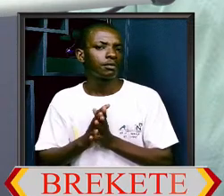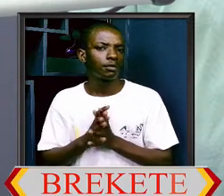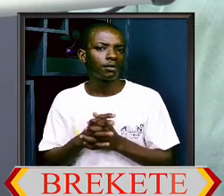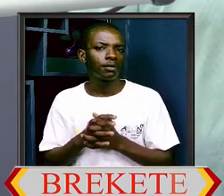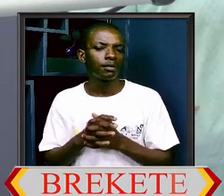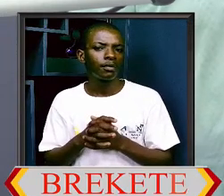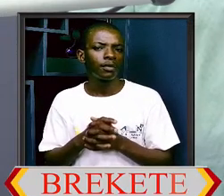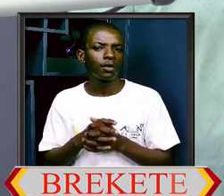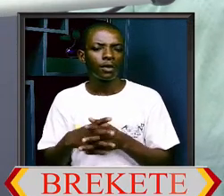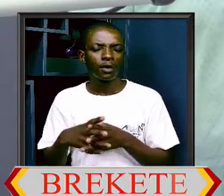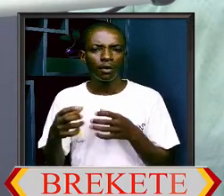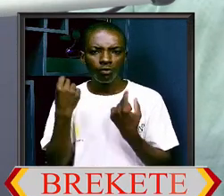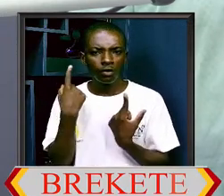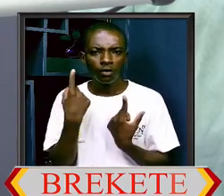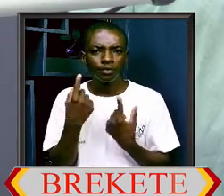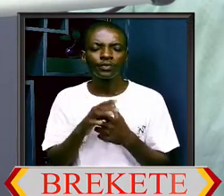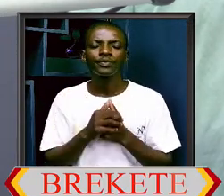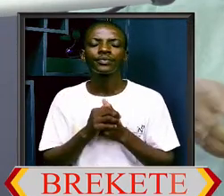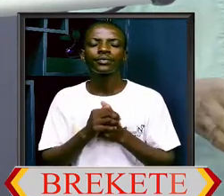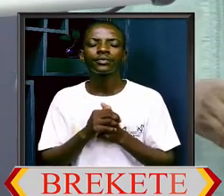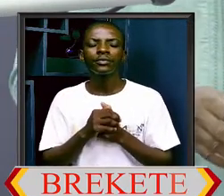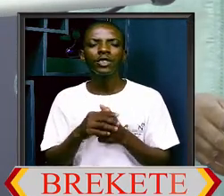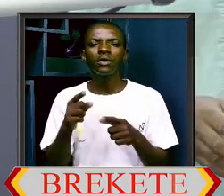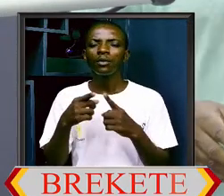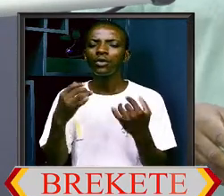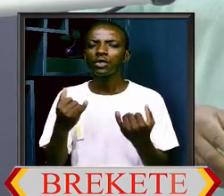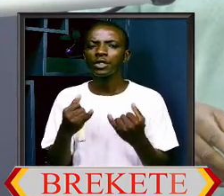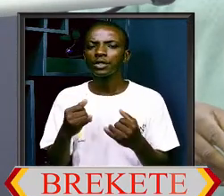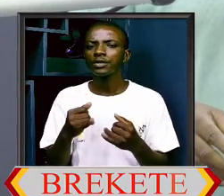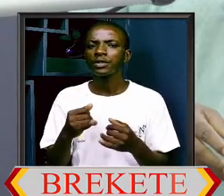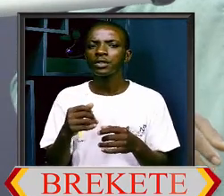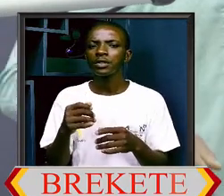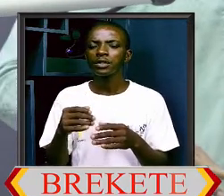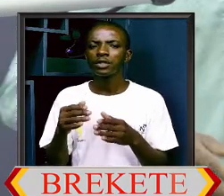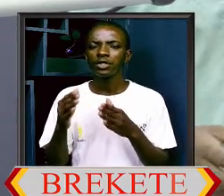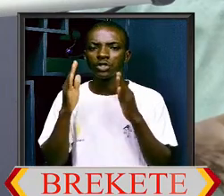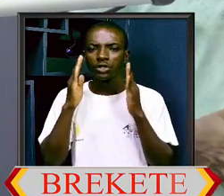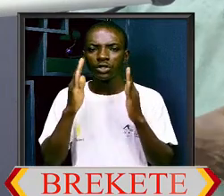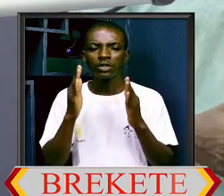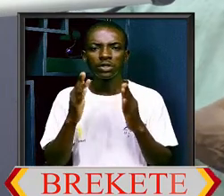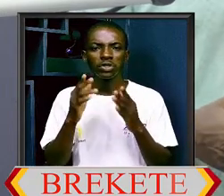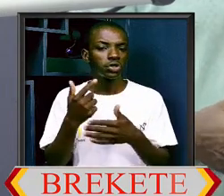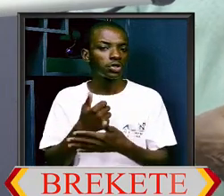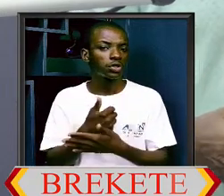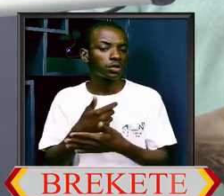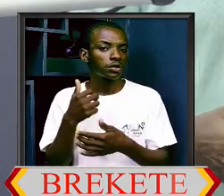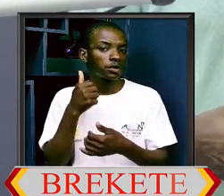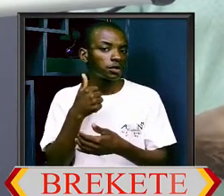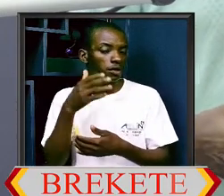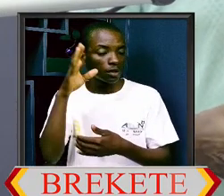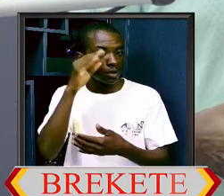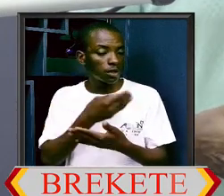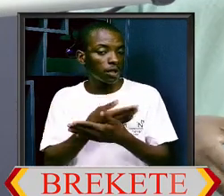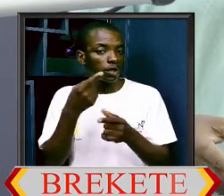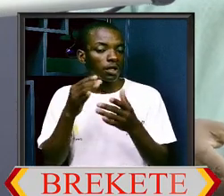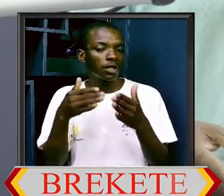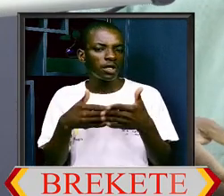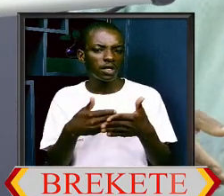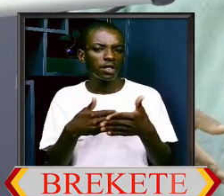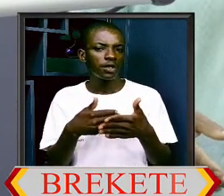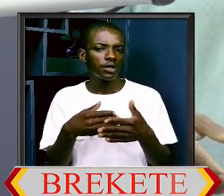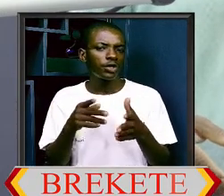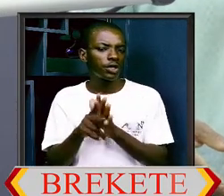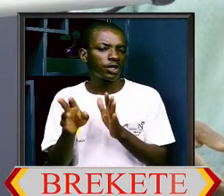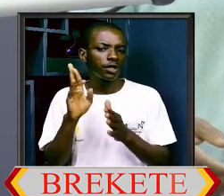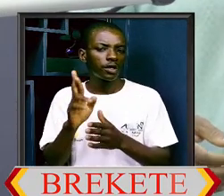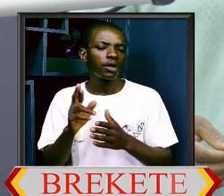the I don't know understand but now as he be the this girl they nearly kill her in